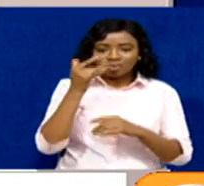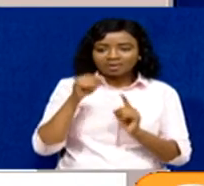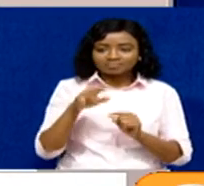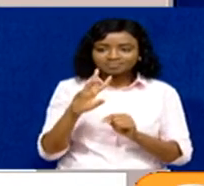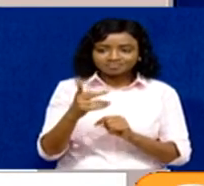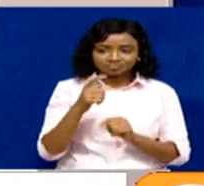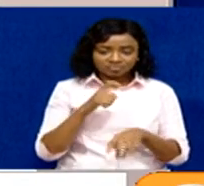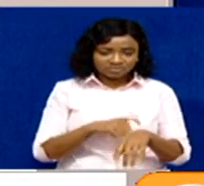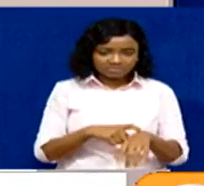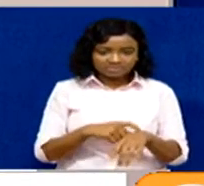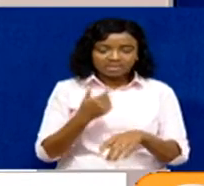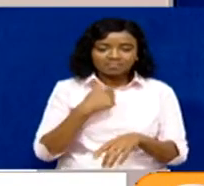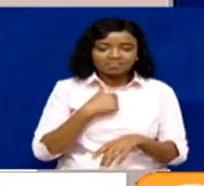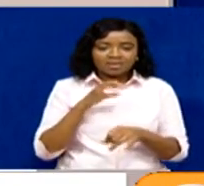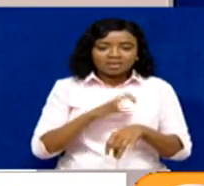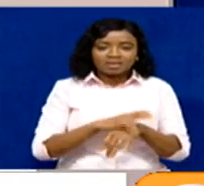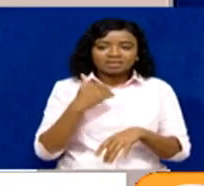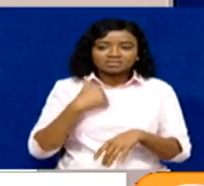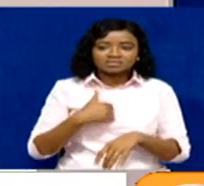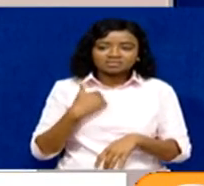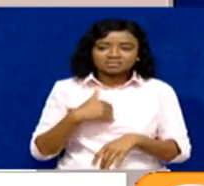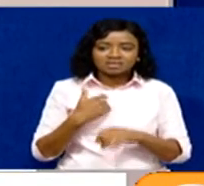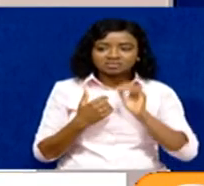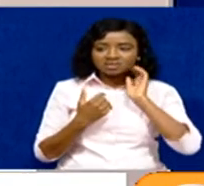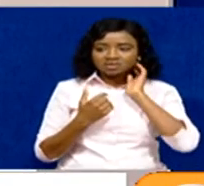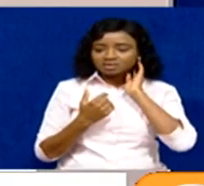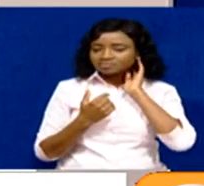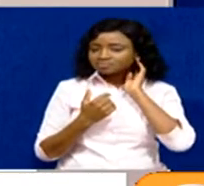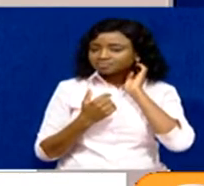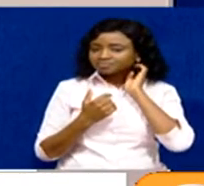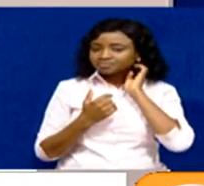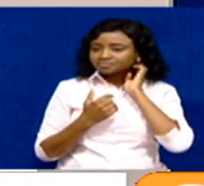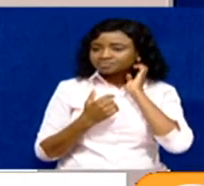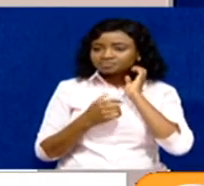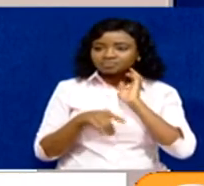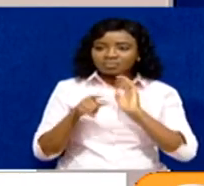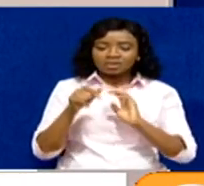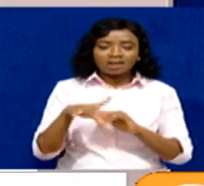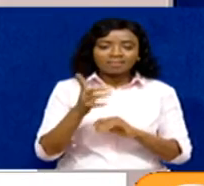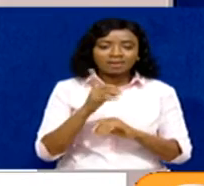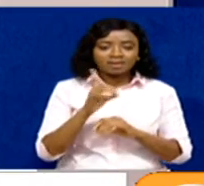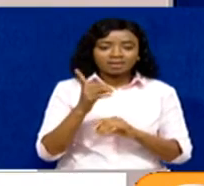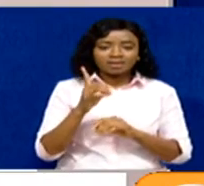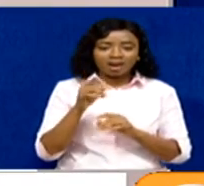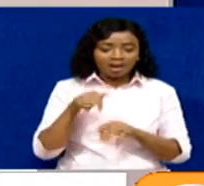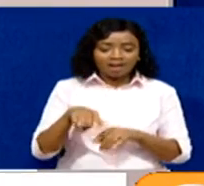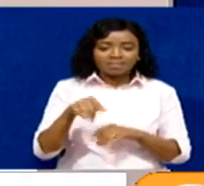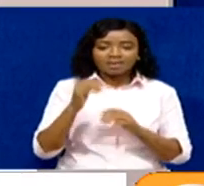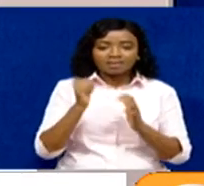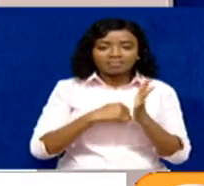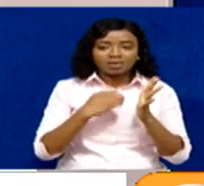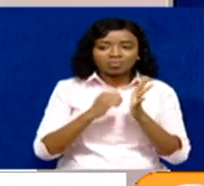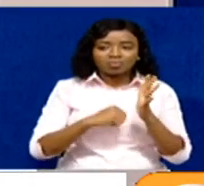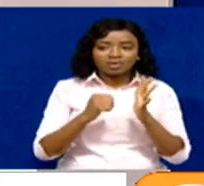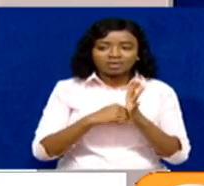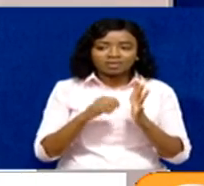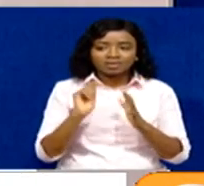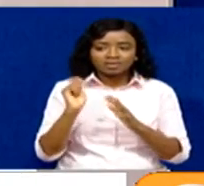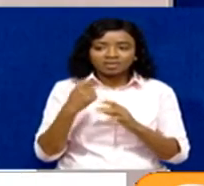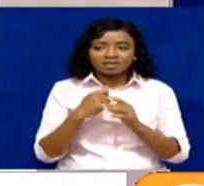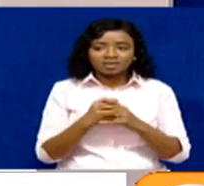to get a minor surgical procedure. One was on